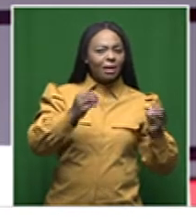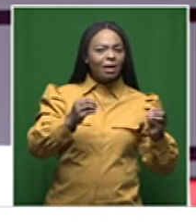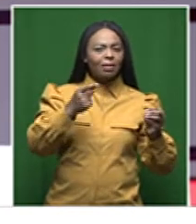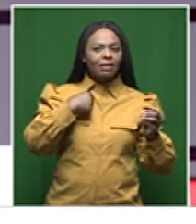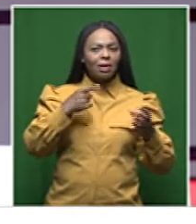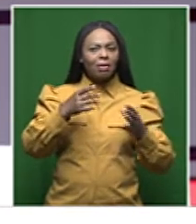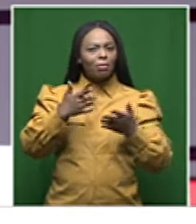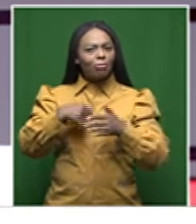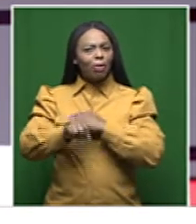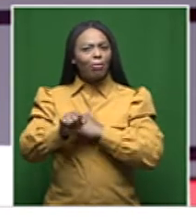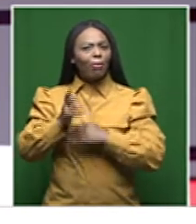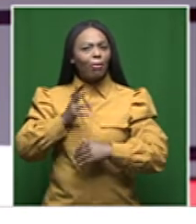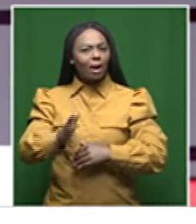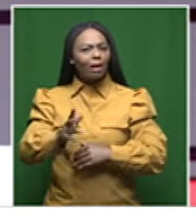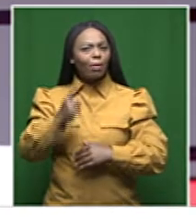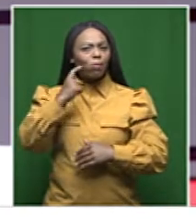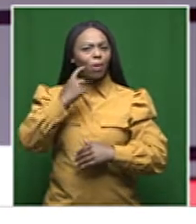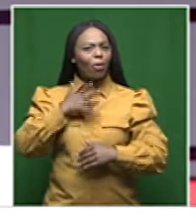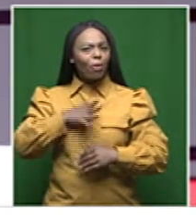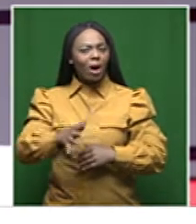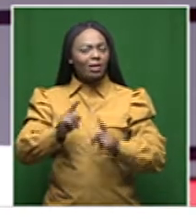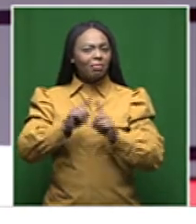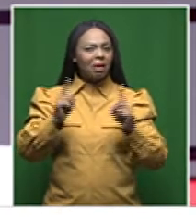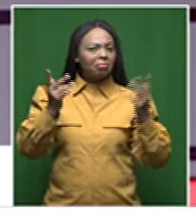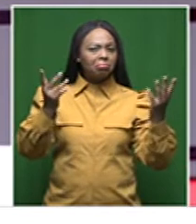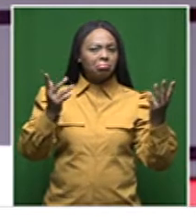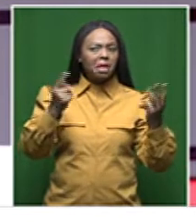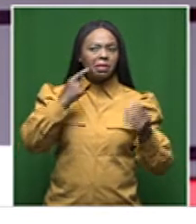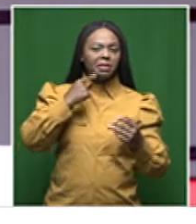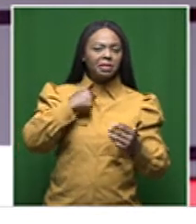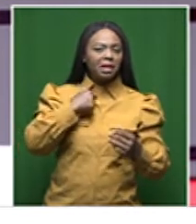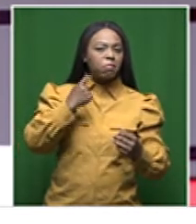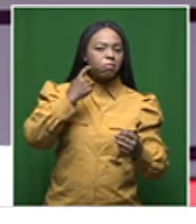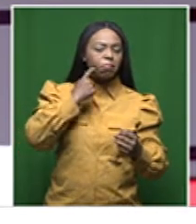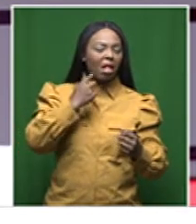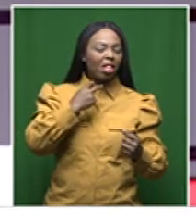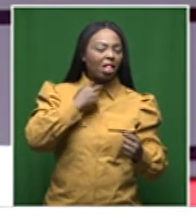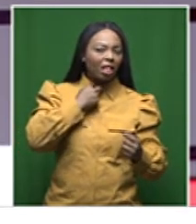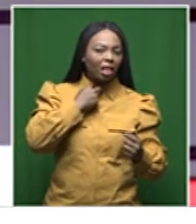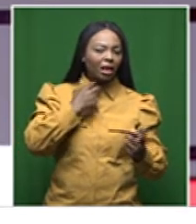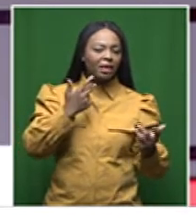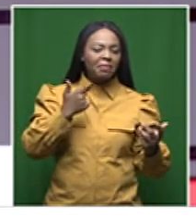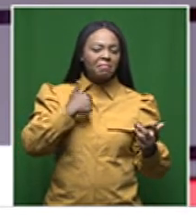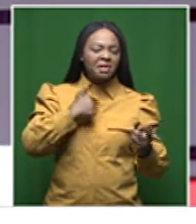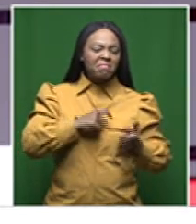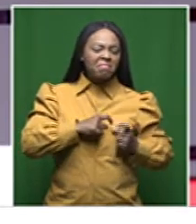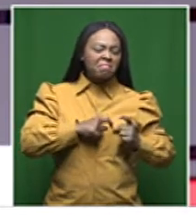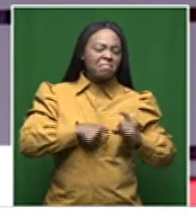give birth, and now the news break. You can never fall pregnant naturally. That killed everything in